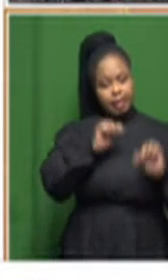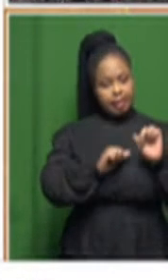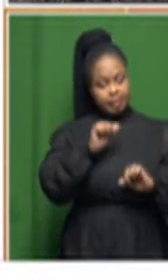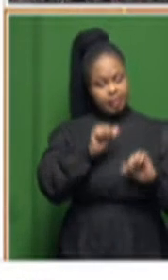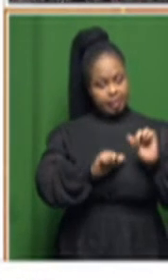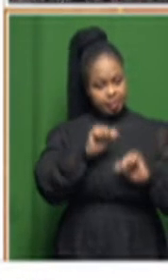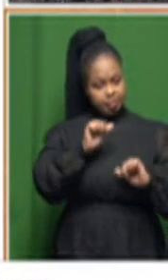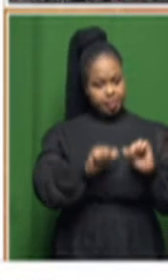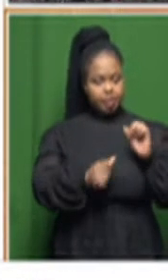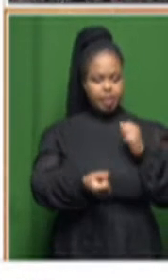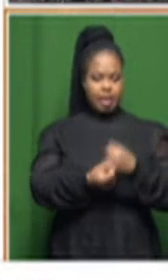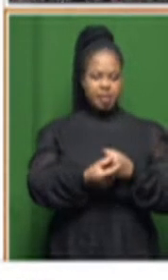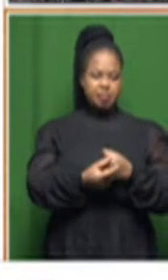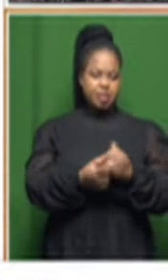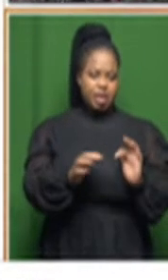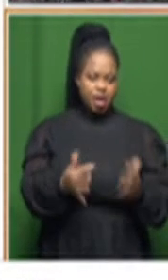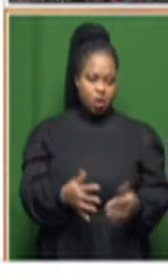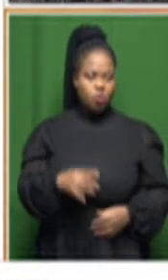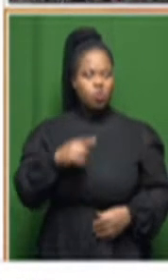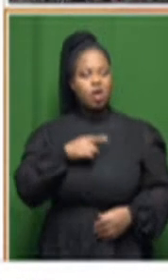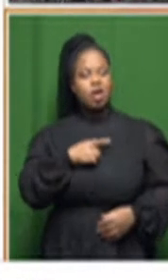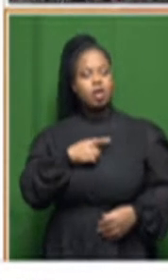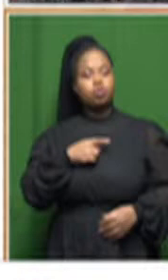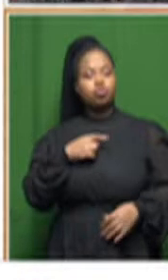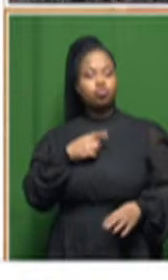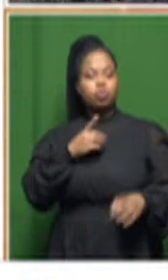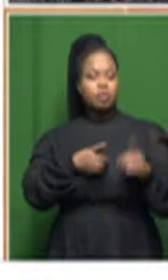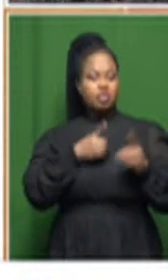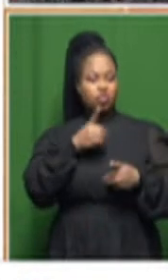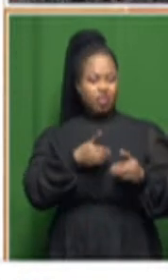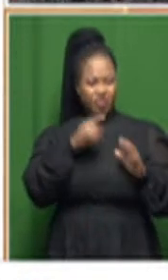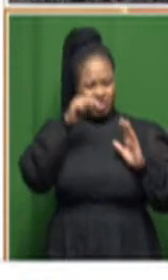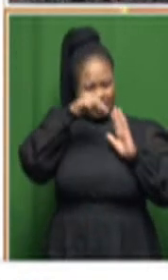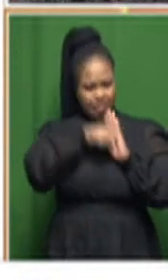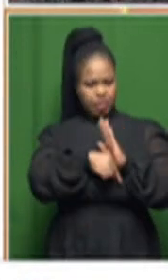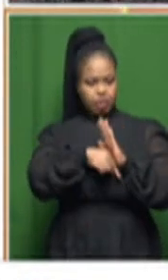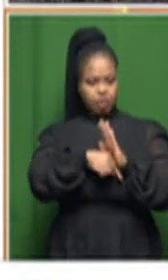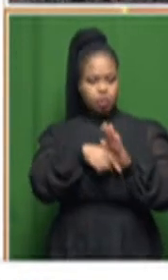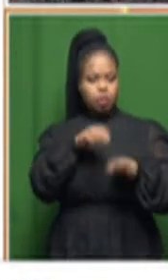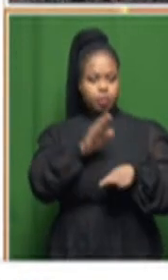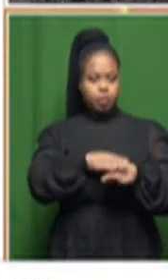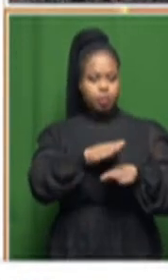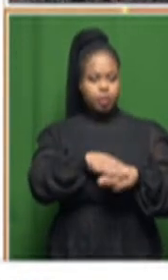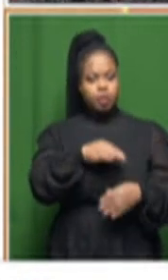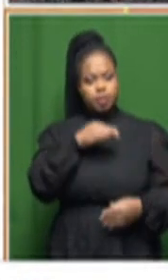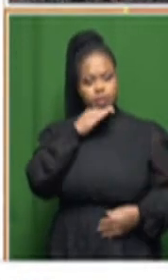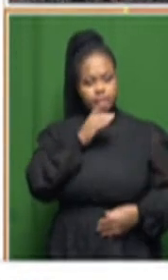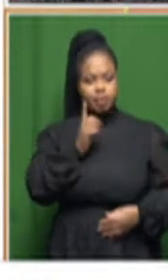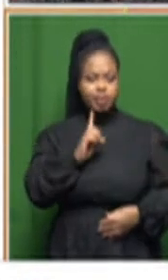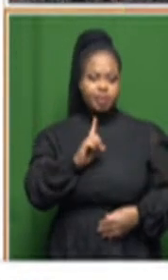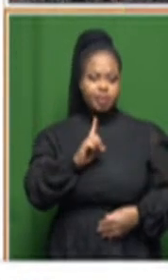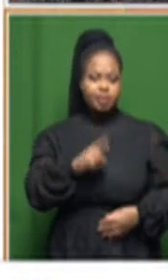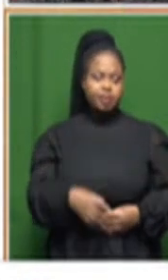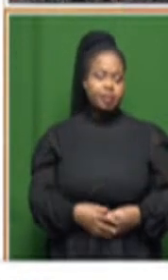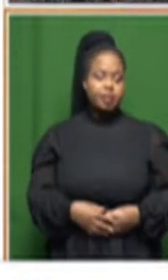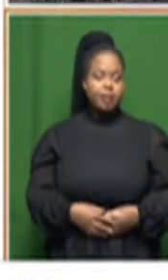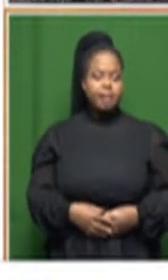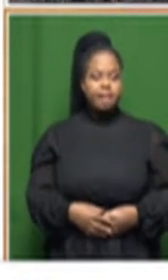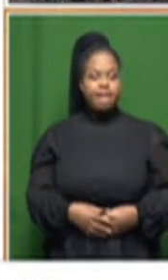done just to define it or describe it in more detail. It means that these cases